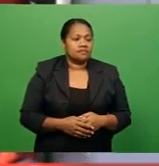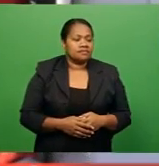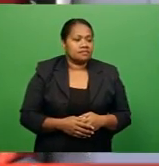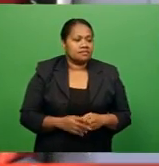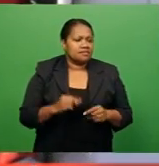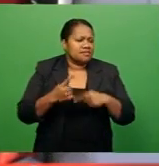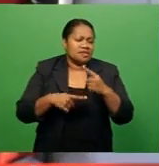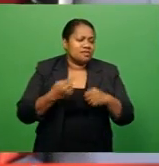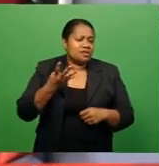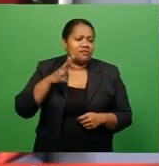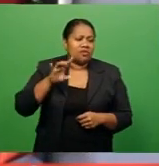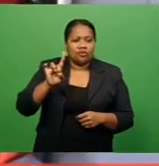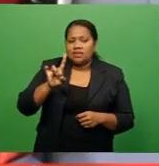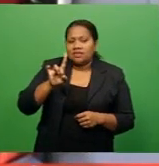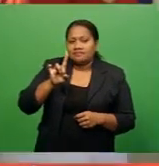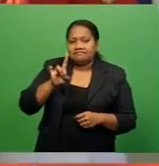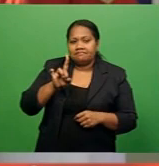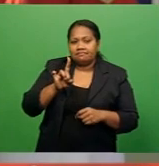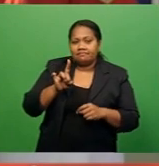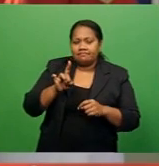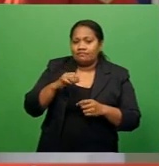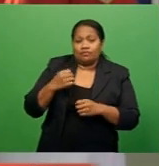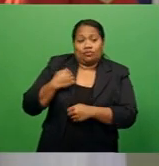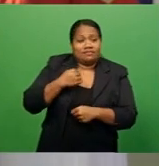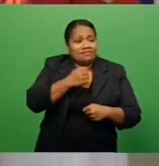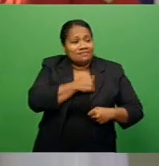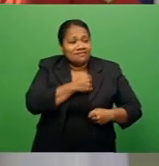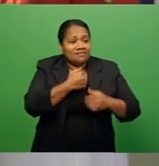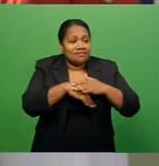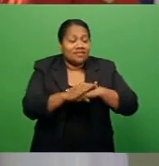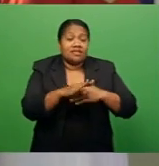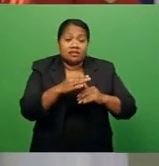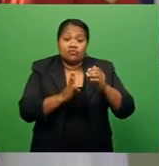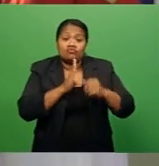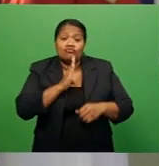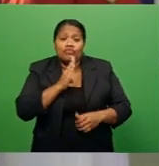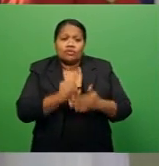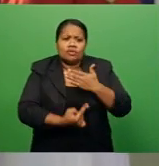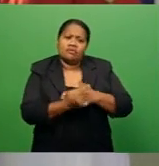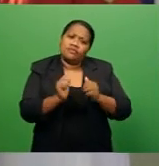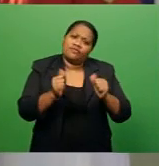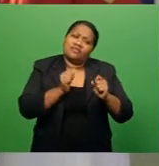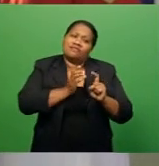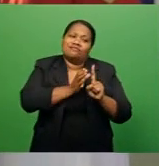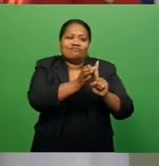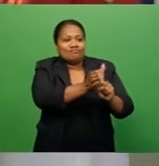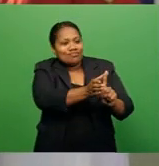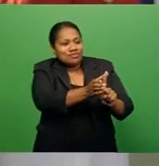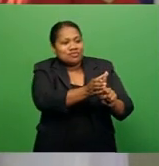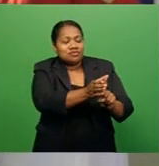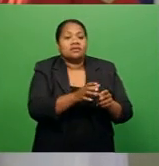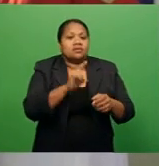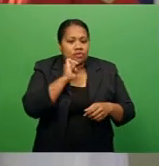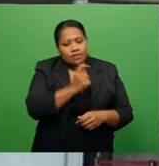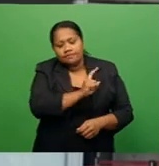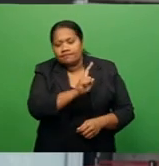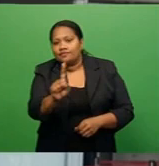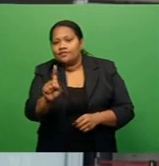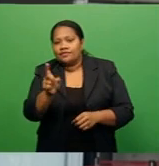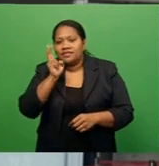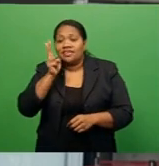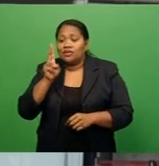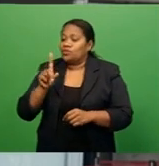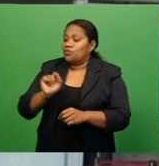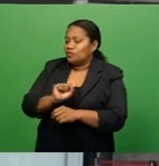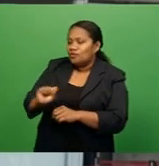About 41 peacekeepers in Iraq have almost completed their isolation period and are about to return to active duty. But they